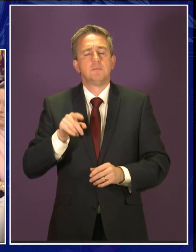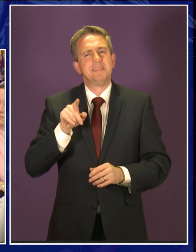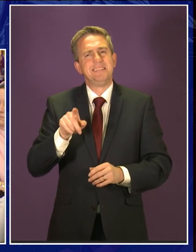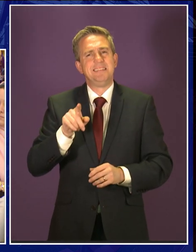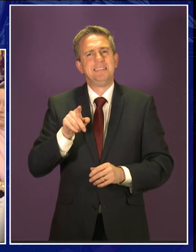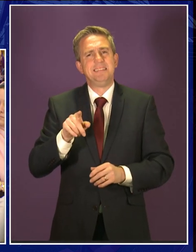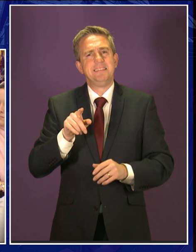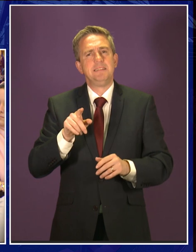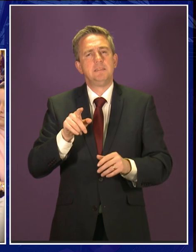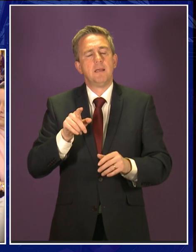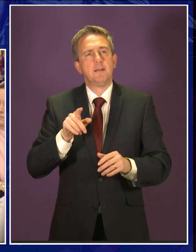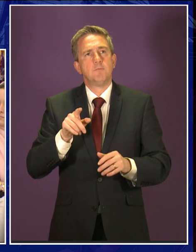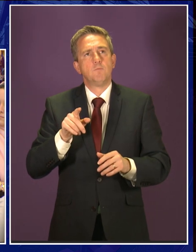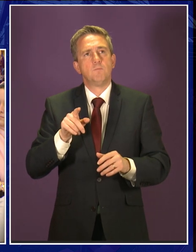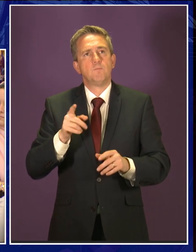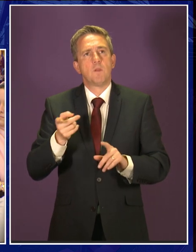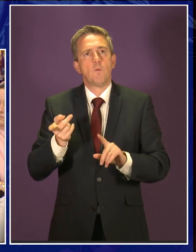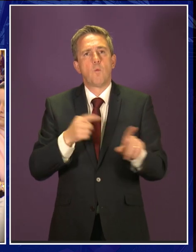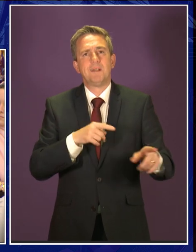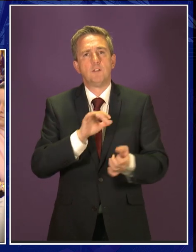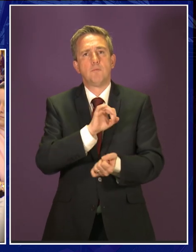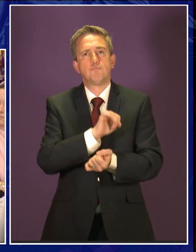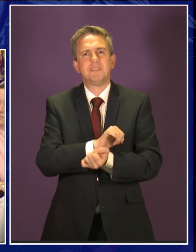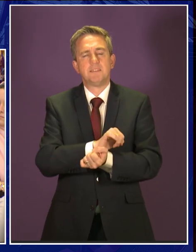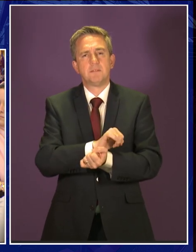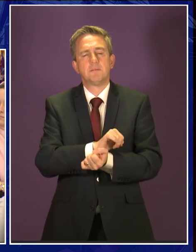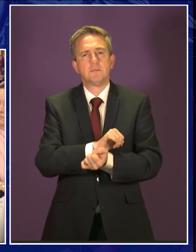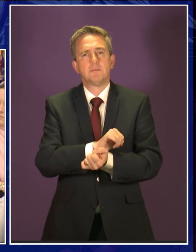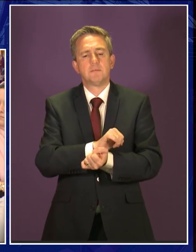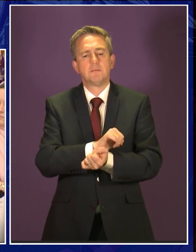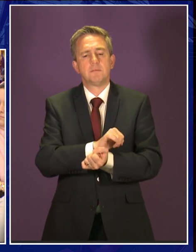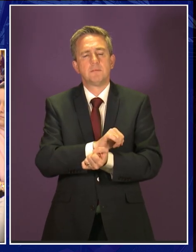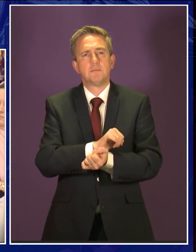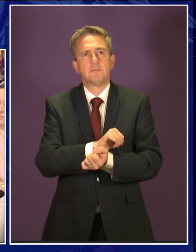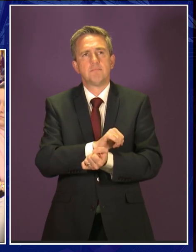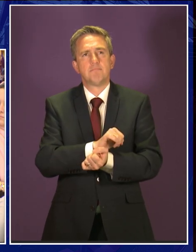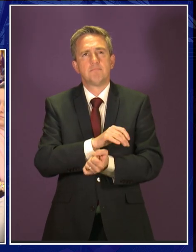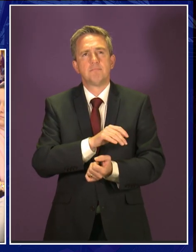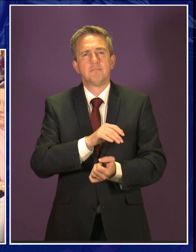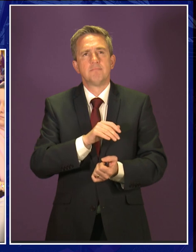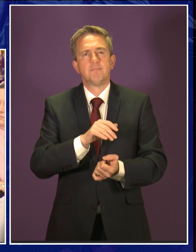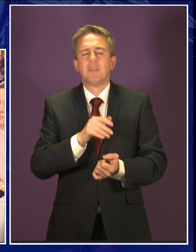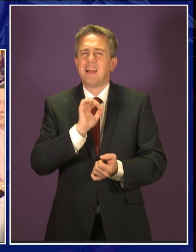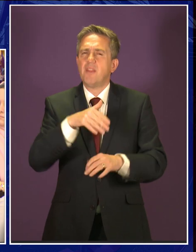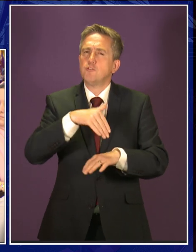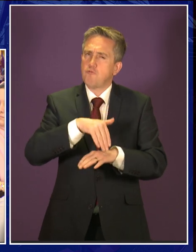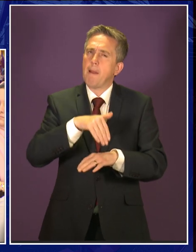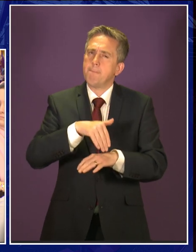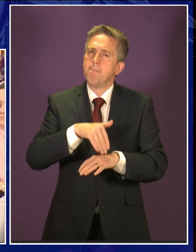for a crime that would possibly alienate him from